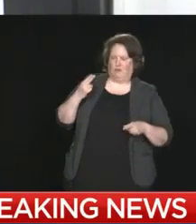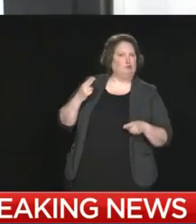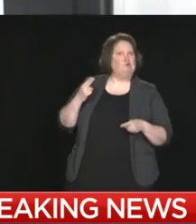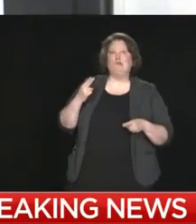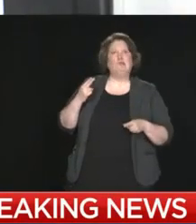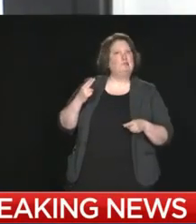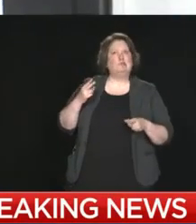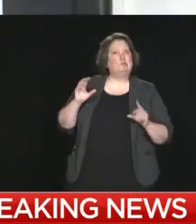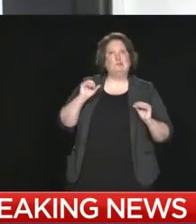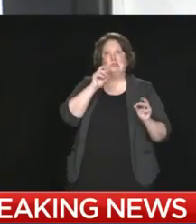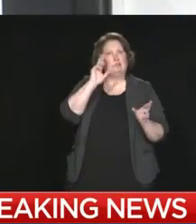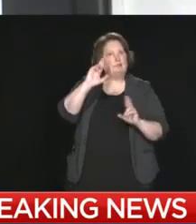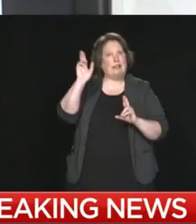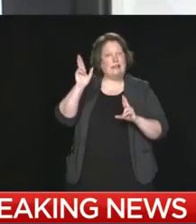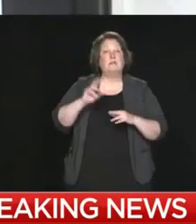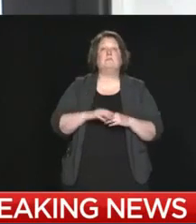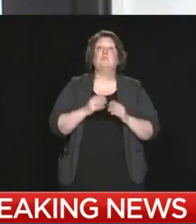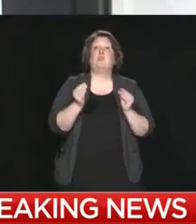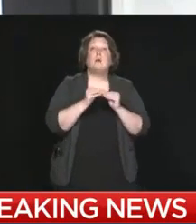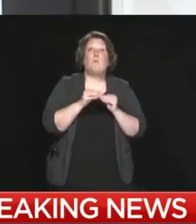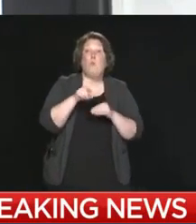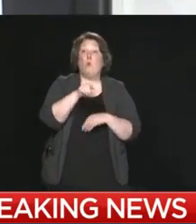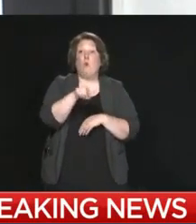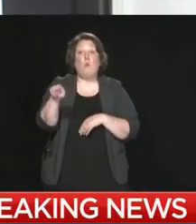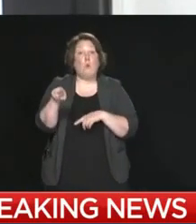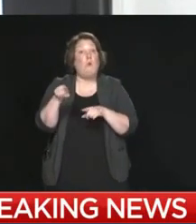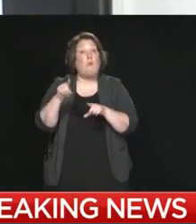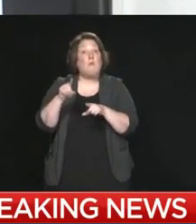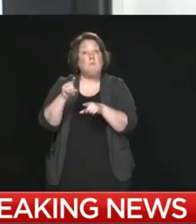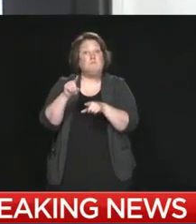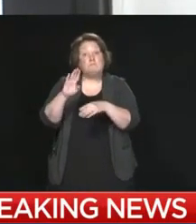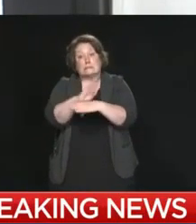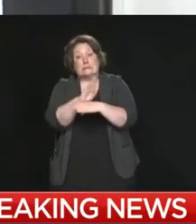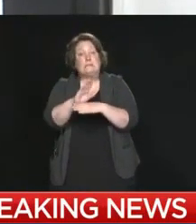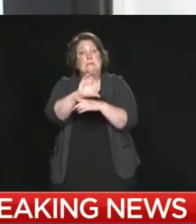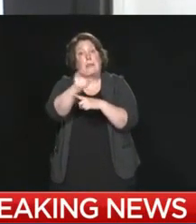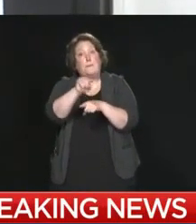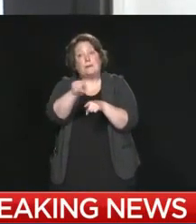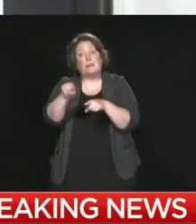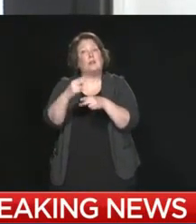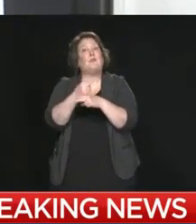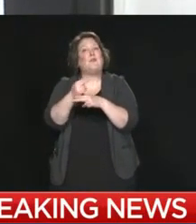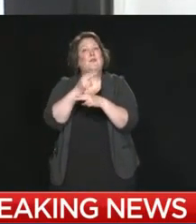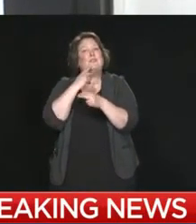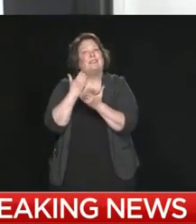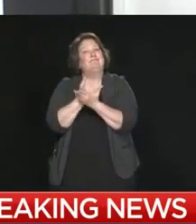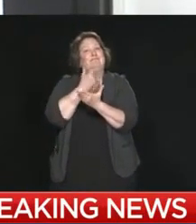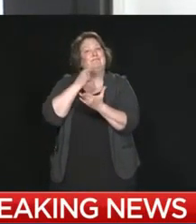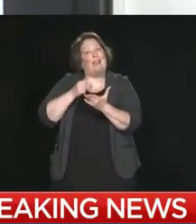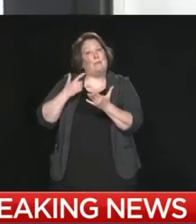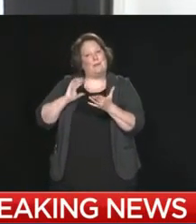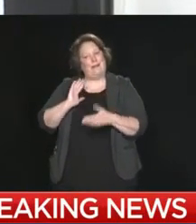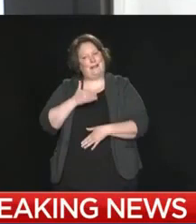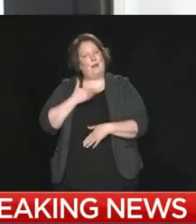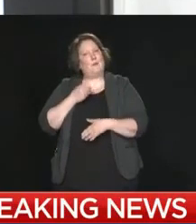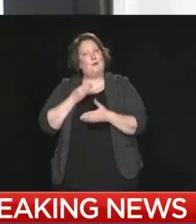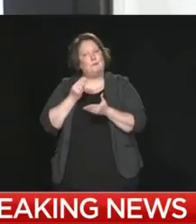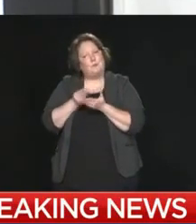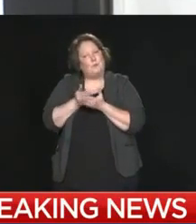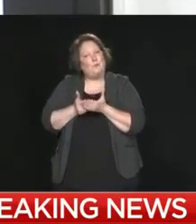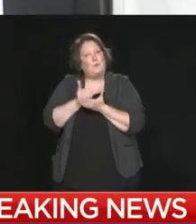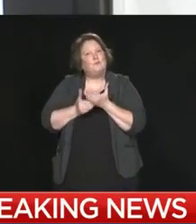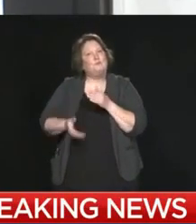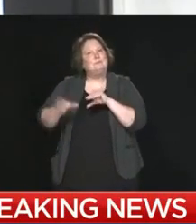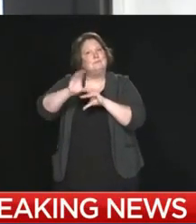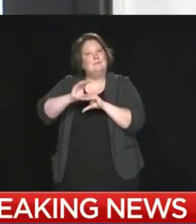reopen, more employers are using the Canada Emergency Wage Subsidy to rehire their employees. Just take Track